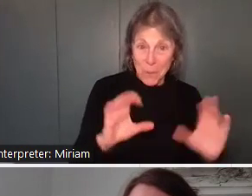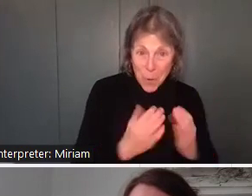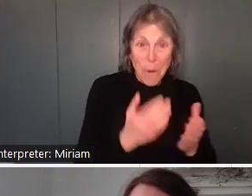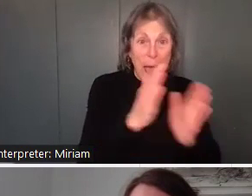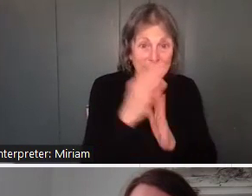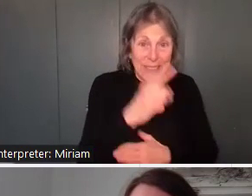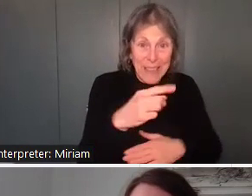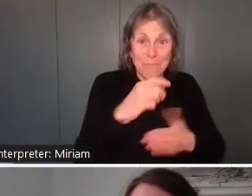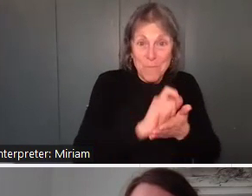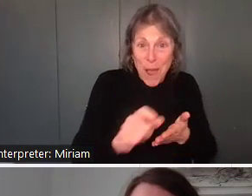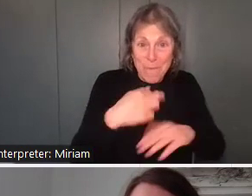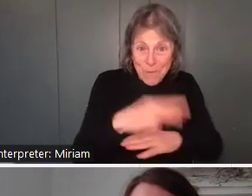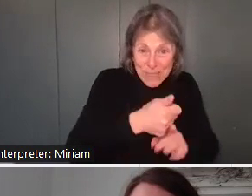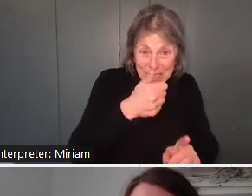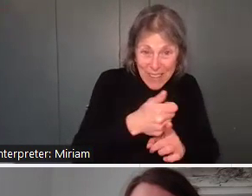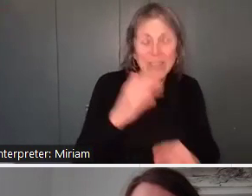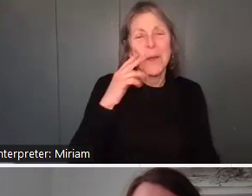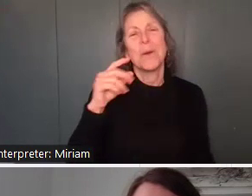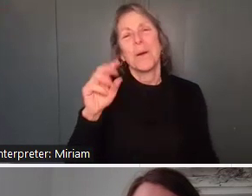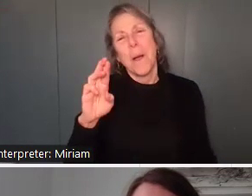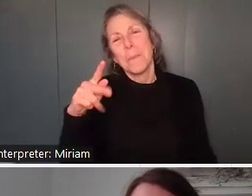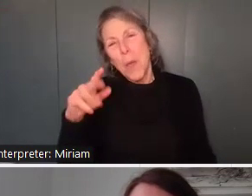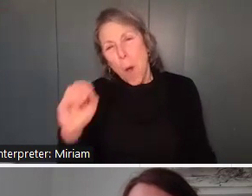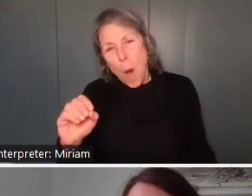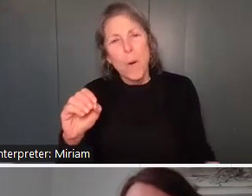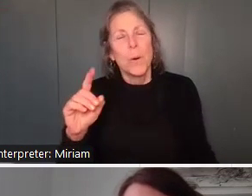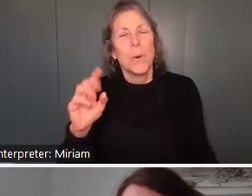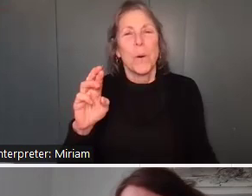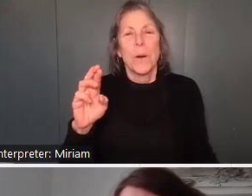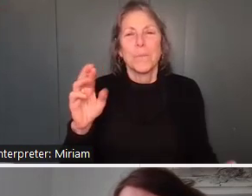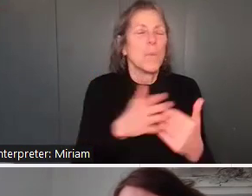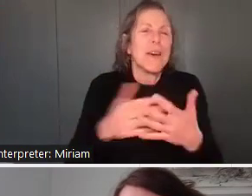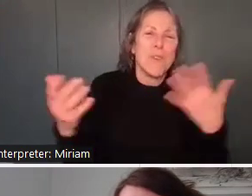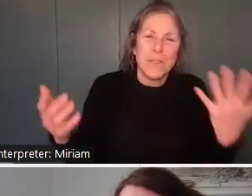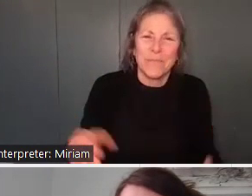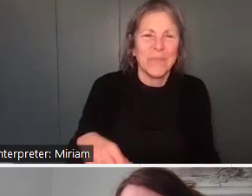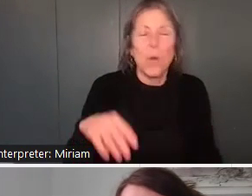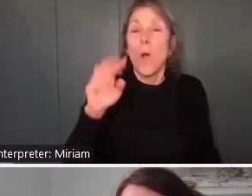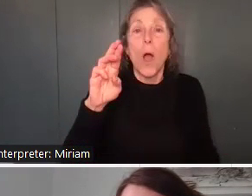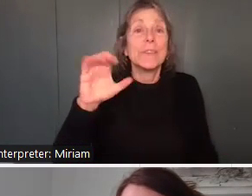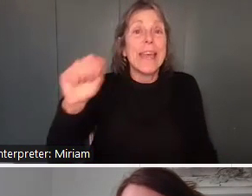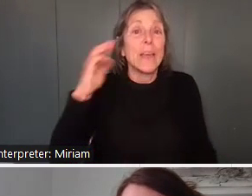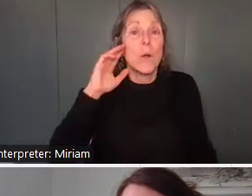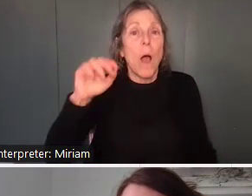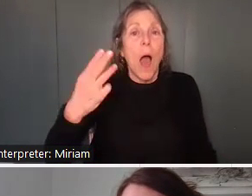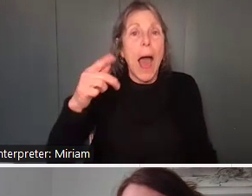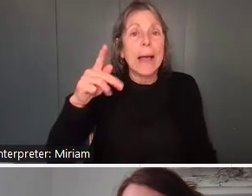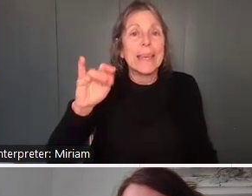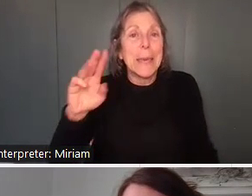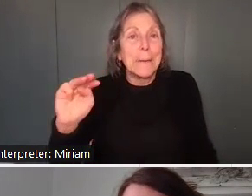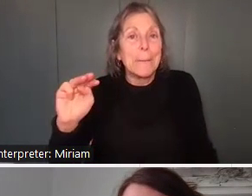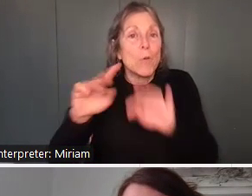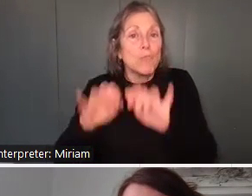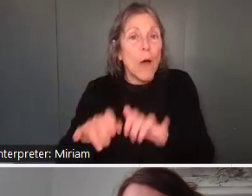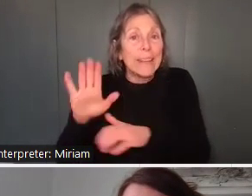when point. you think the RCA, like you think, like he Yeah, wouldn't be right. writing his own reference. That's a